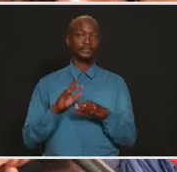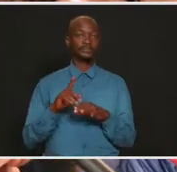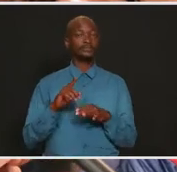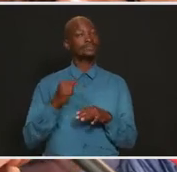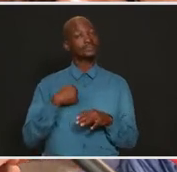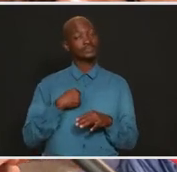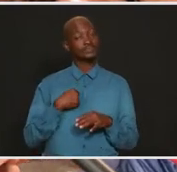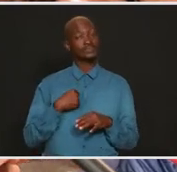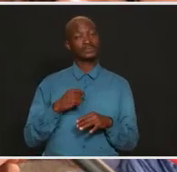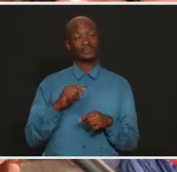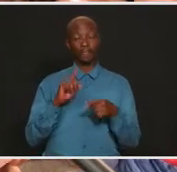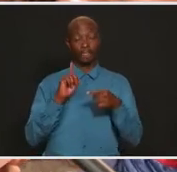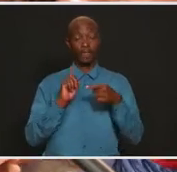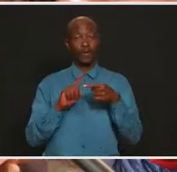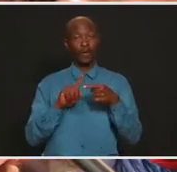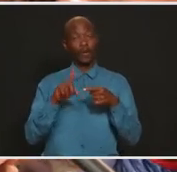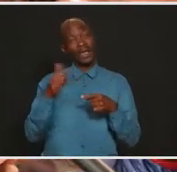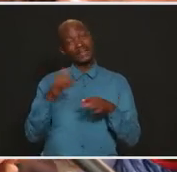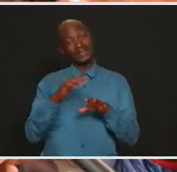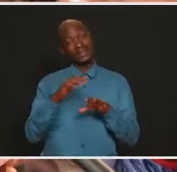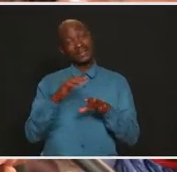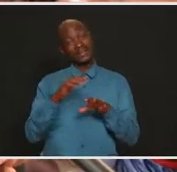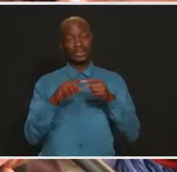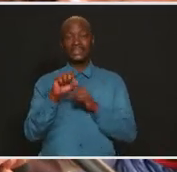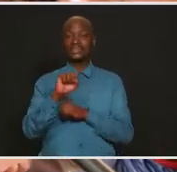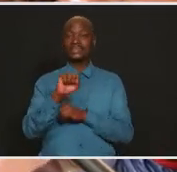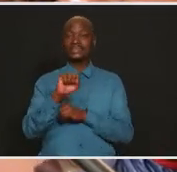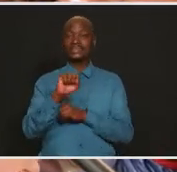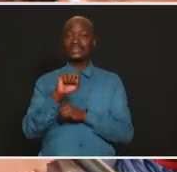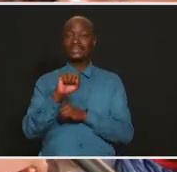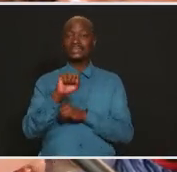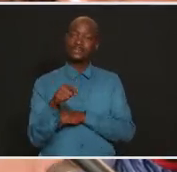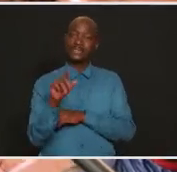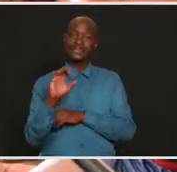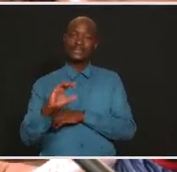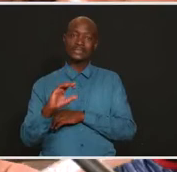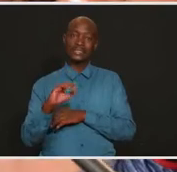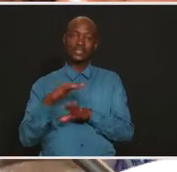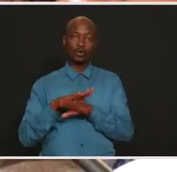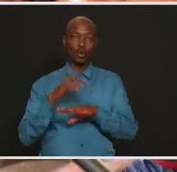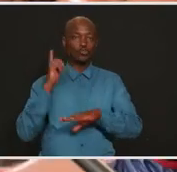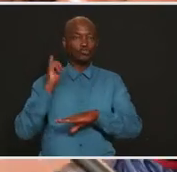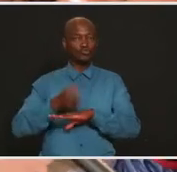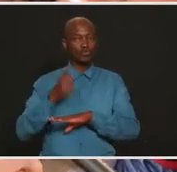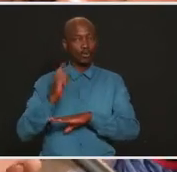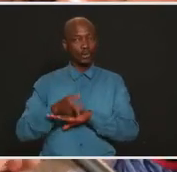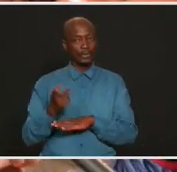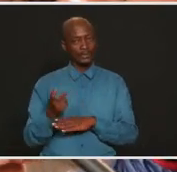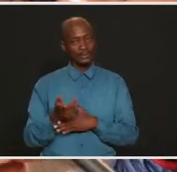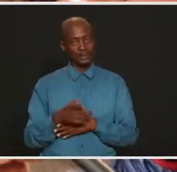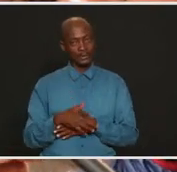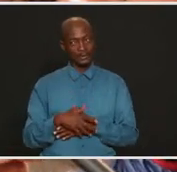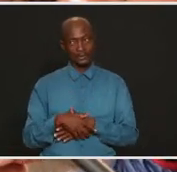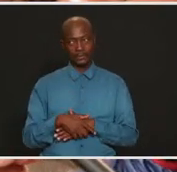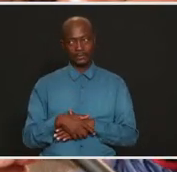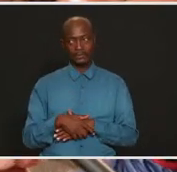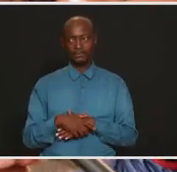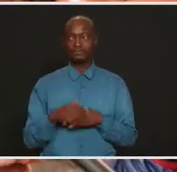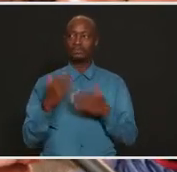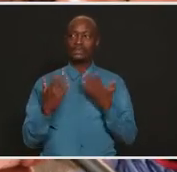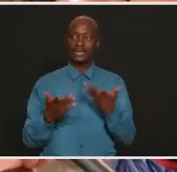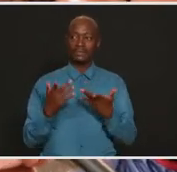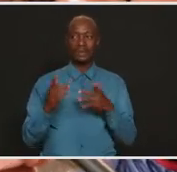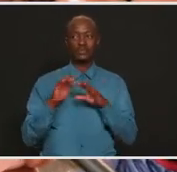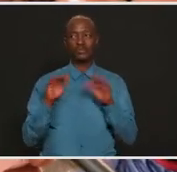or one of the other objections is section 1C on corporal punishment this might not be too